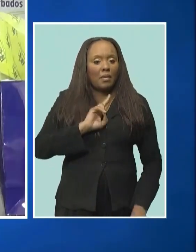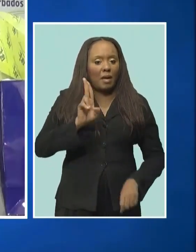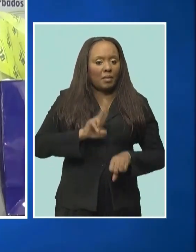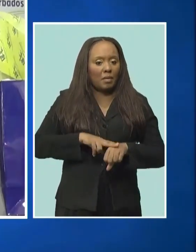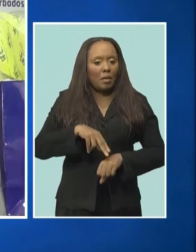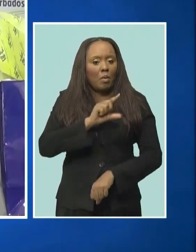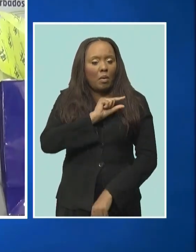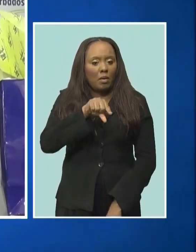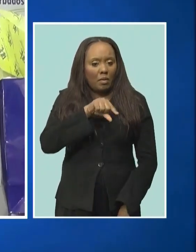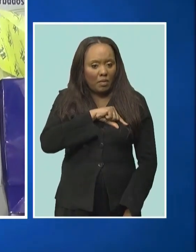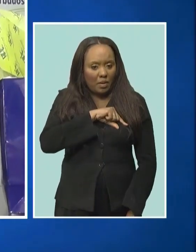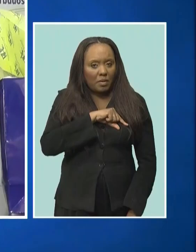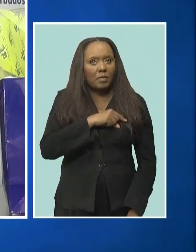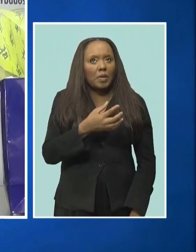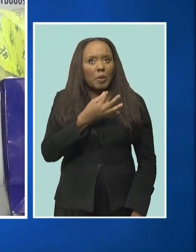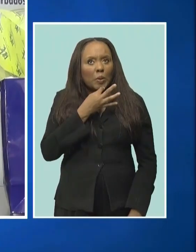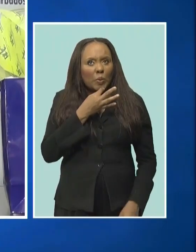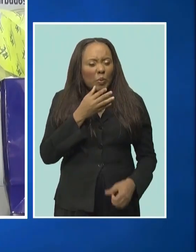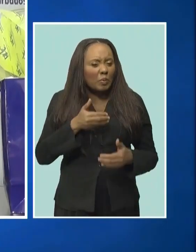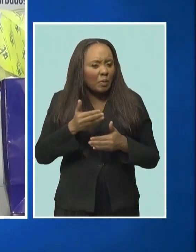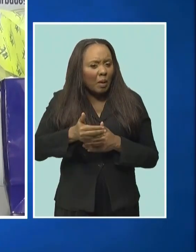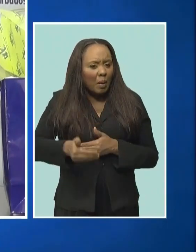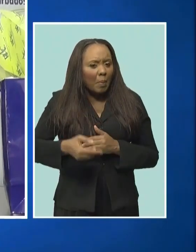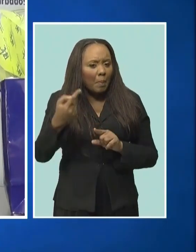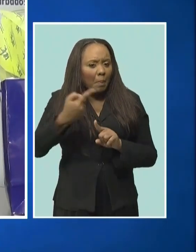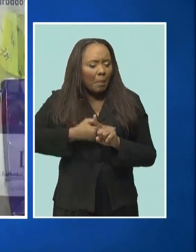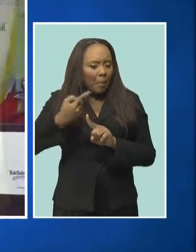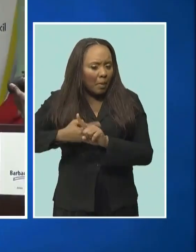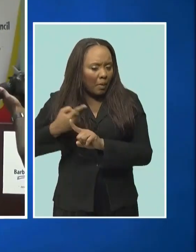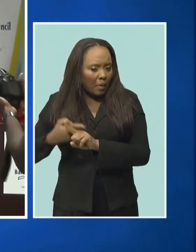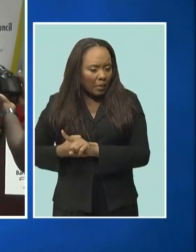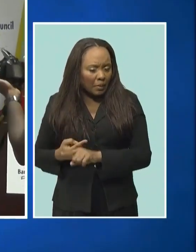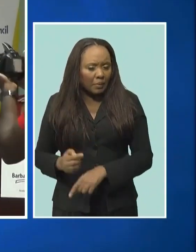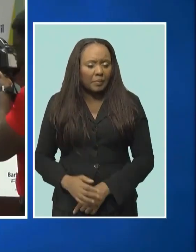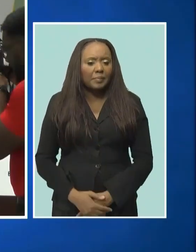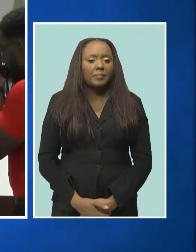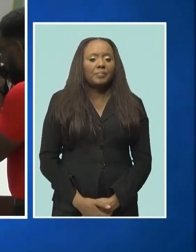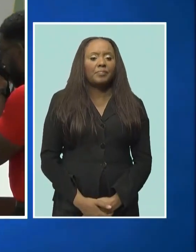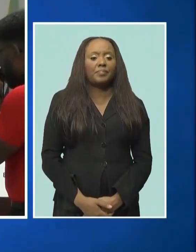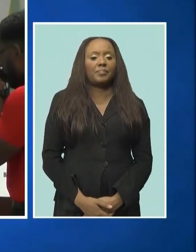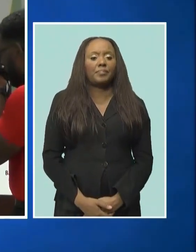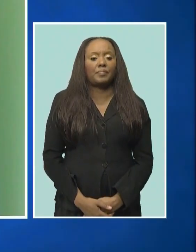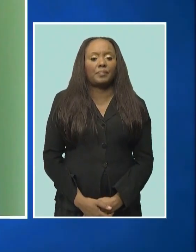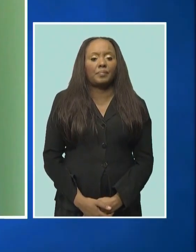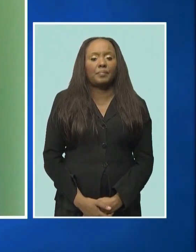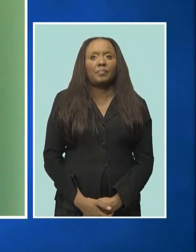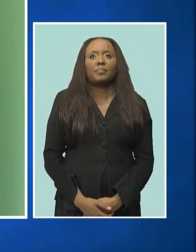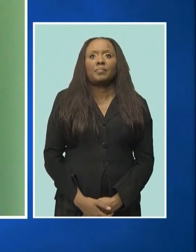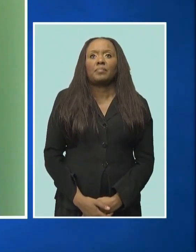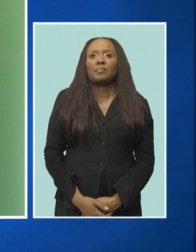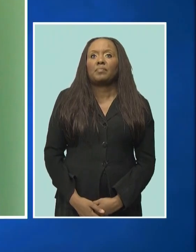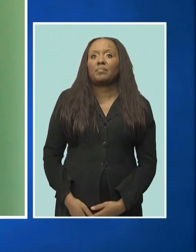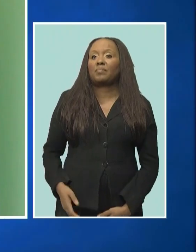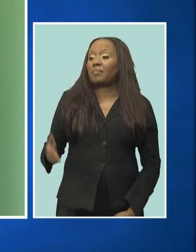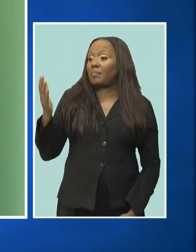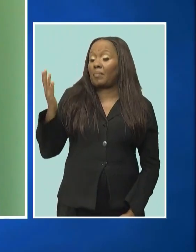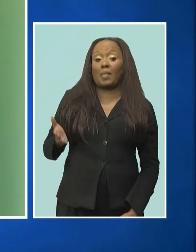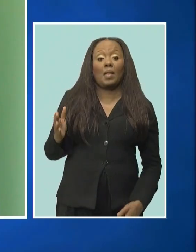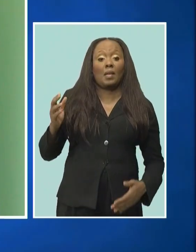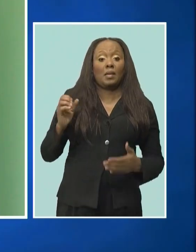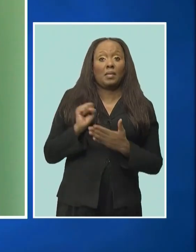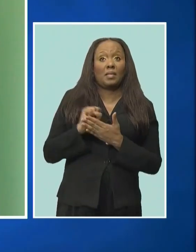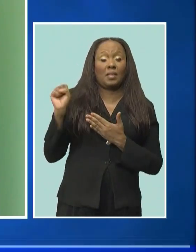framework in coming months, and that's according to Executive Director Lisa Gale. We have a deadline of September